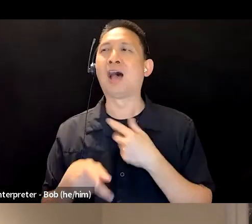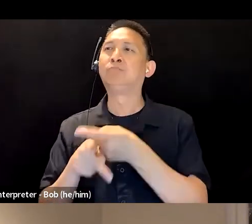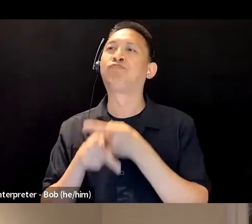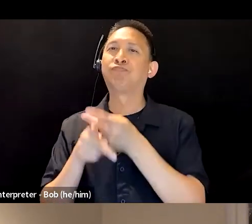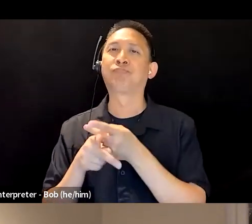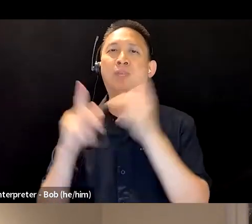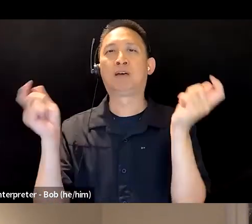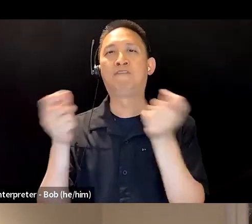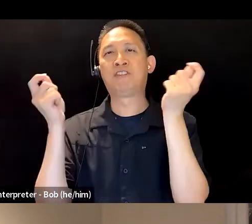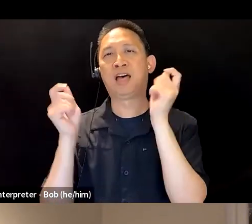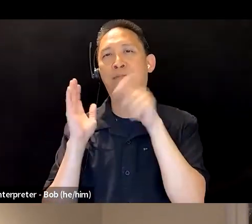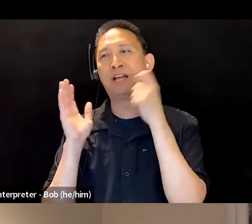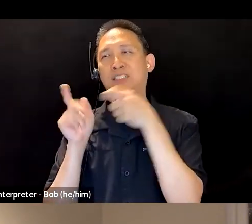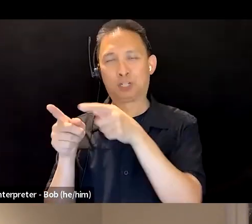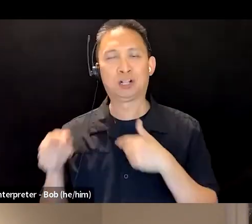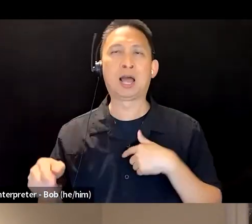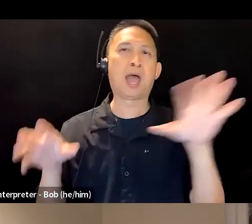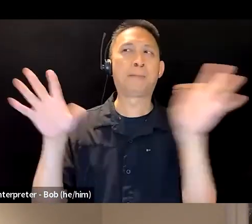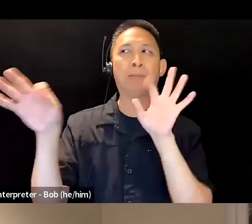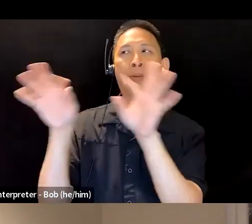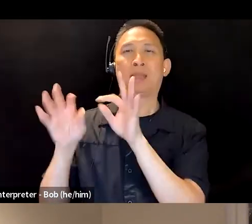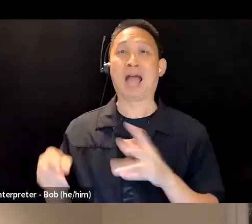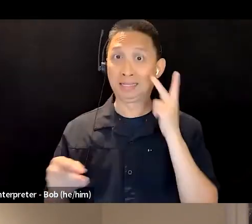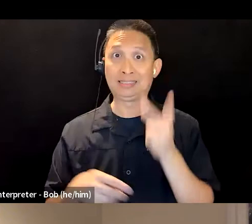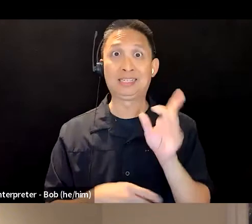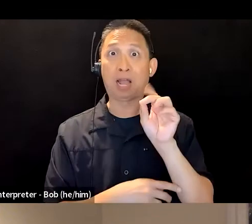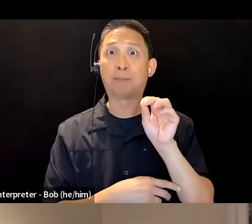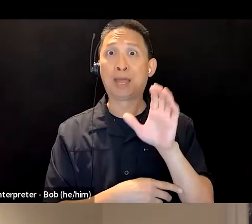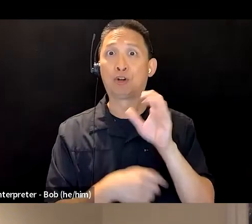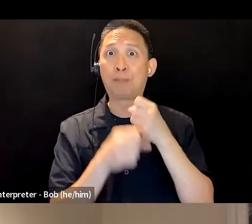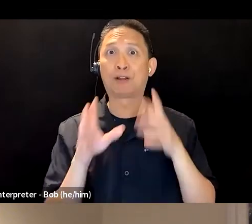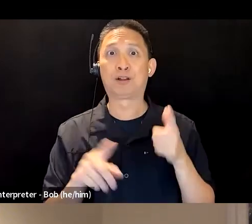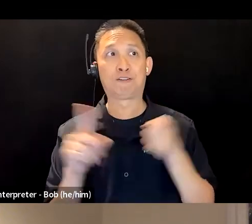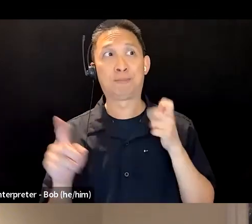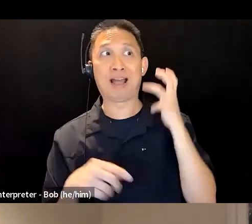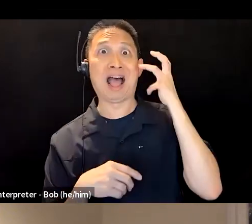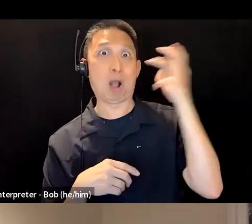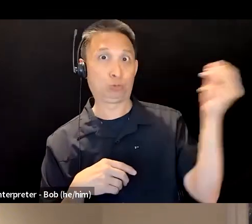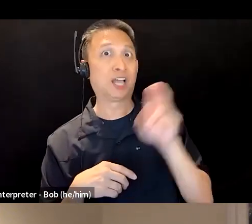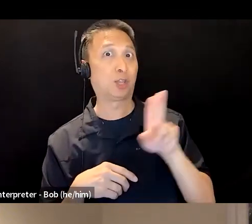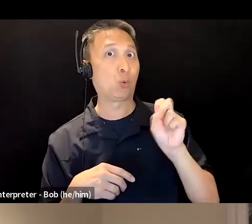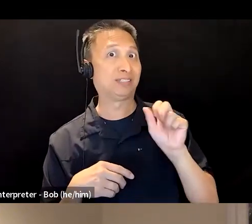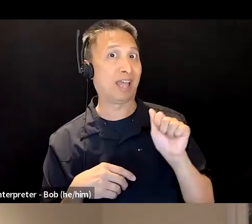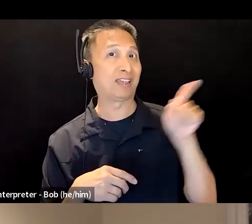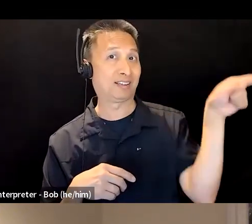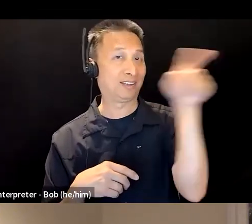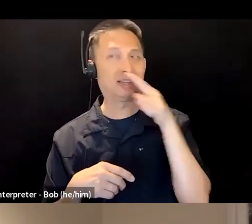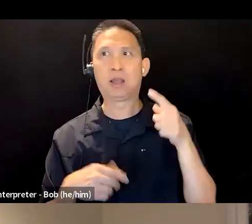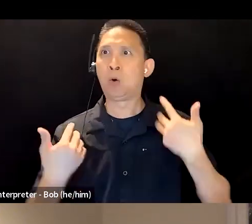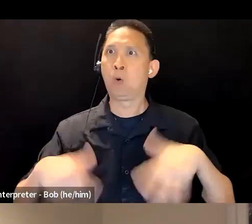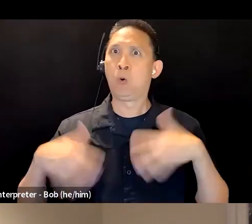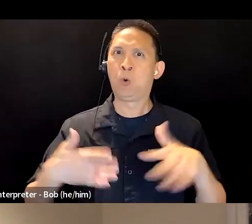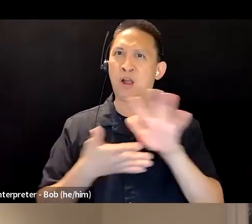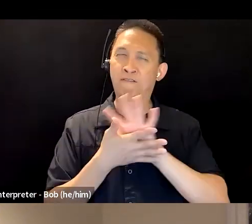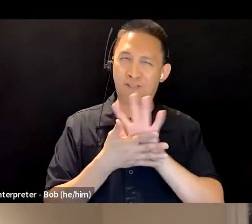documentary filmmakers outside of the United States really push the boundaries of storytelling. So, there are films that are not